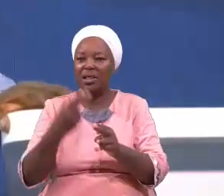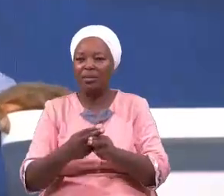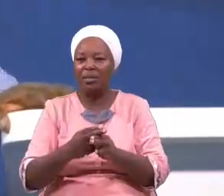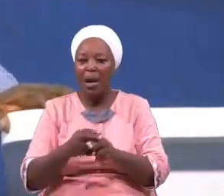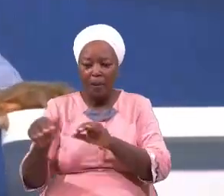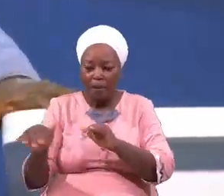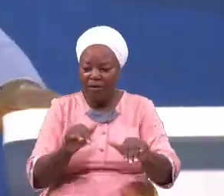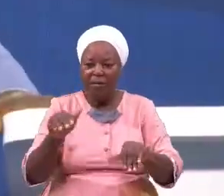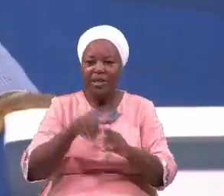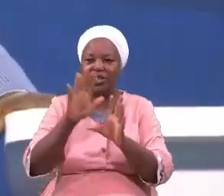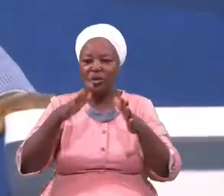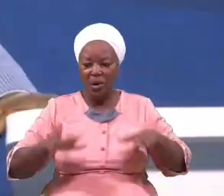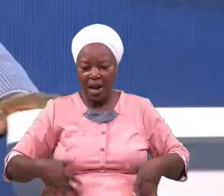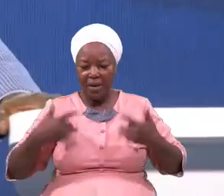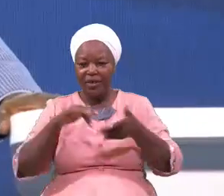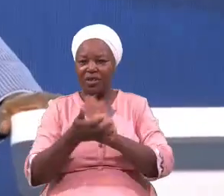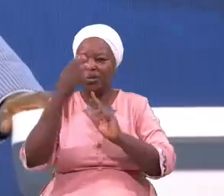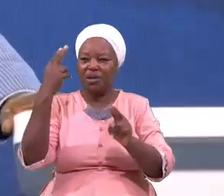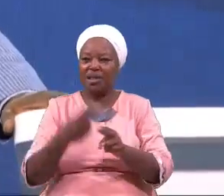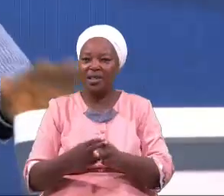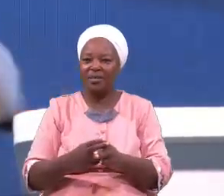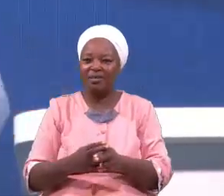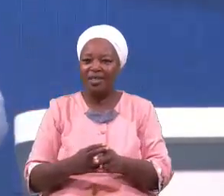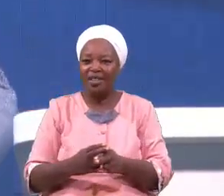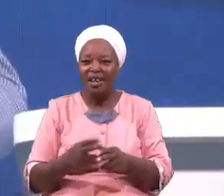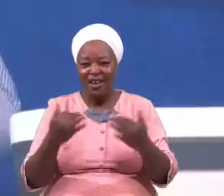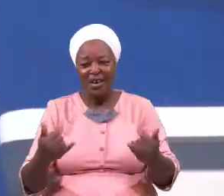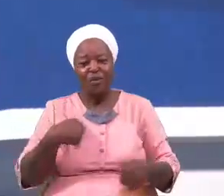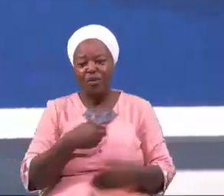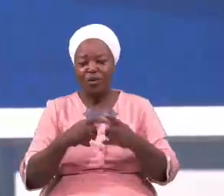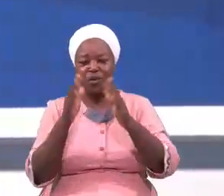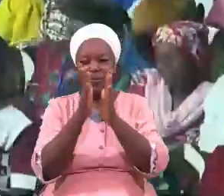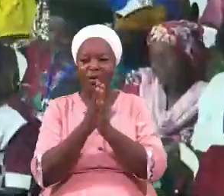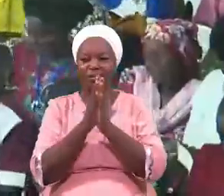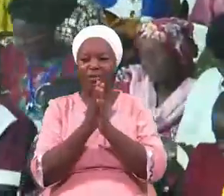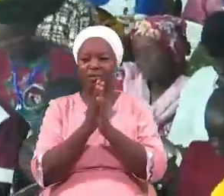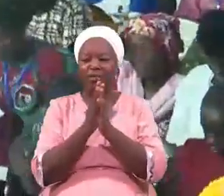Performance in your life. Heads bowed and eyes closed.